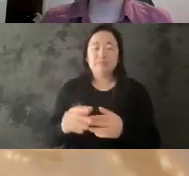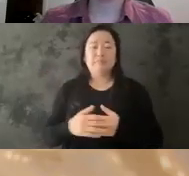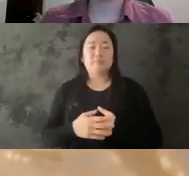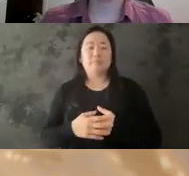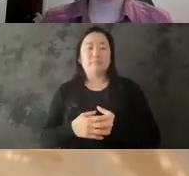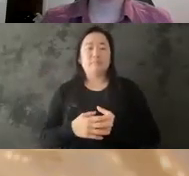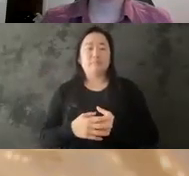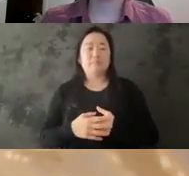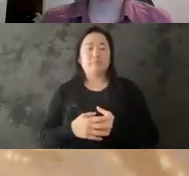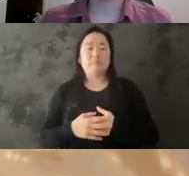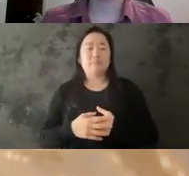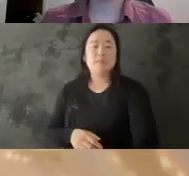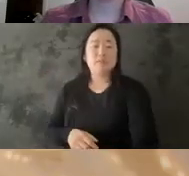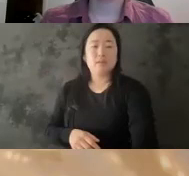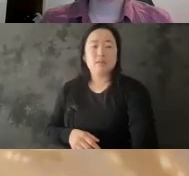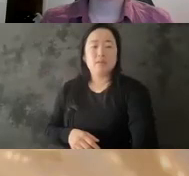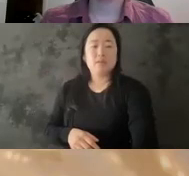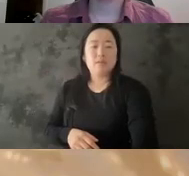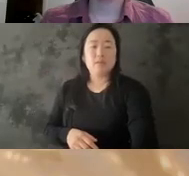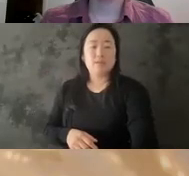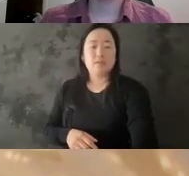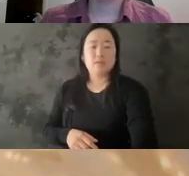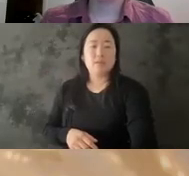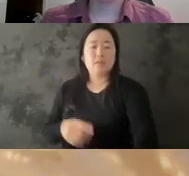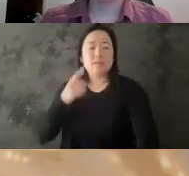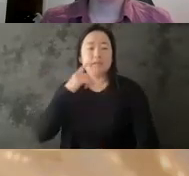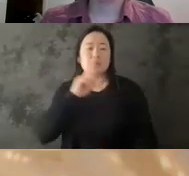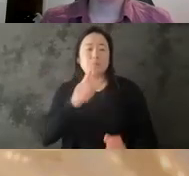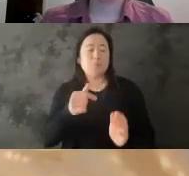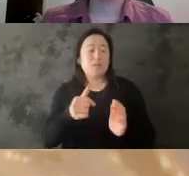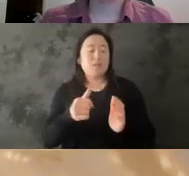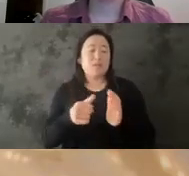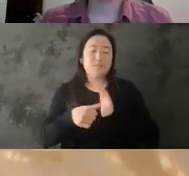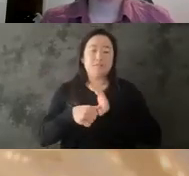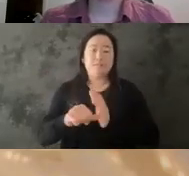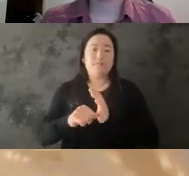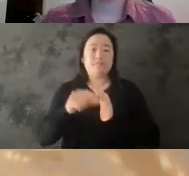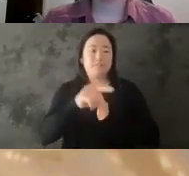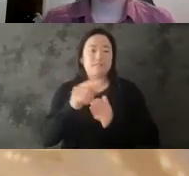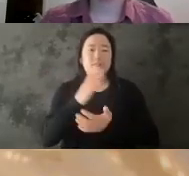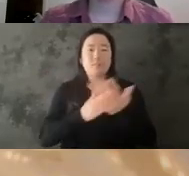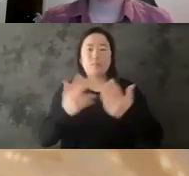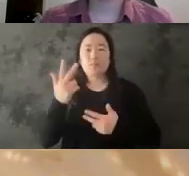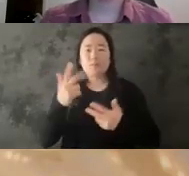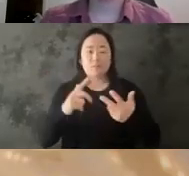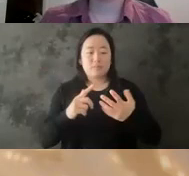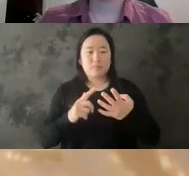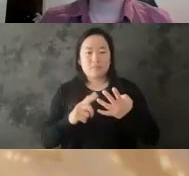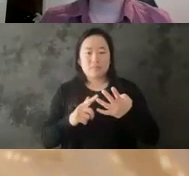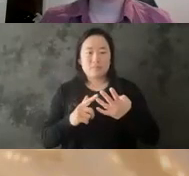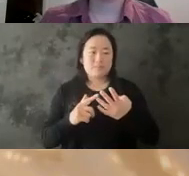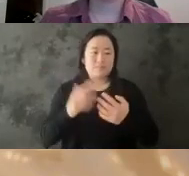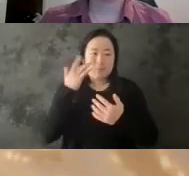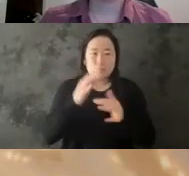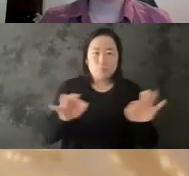the importance of kind of this next section that we're talking about in terms of how important it is to create a warm and welcoming environment